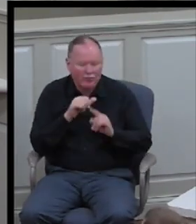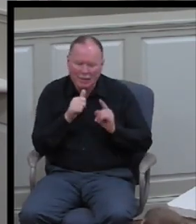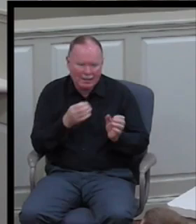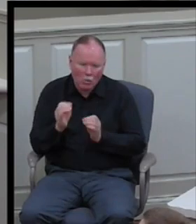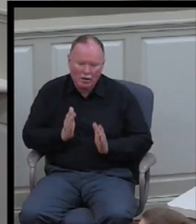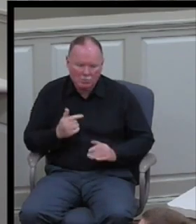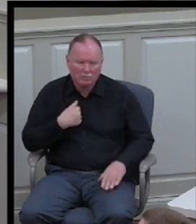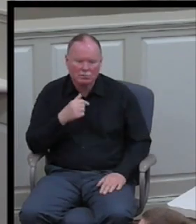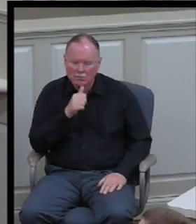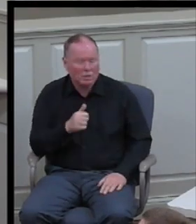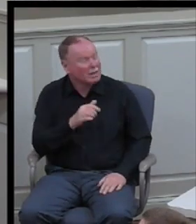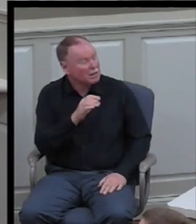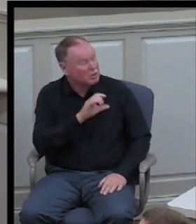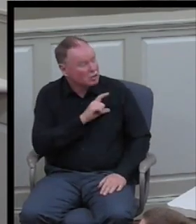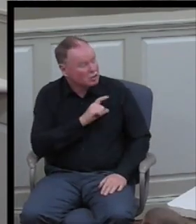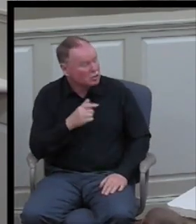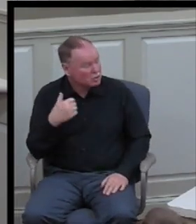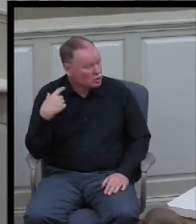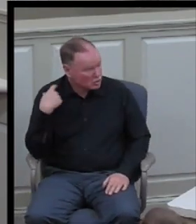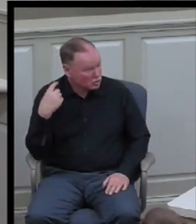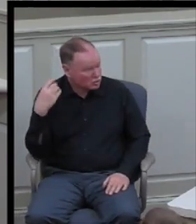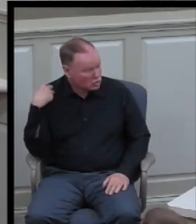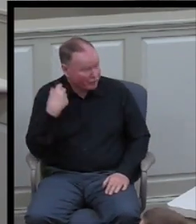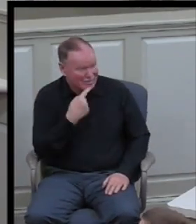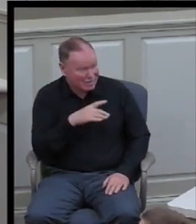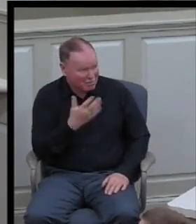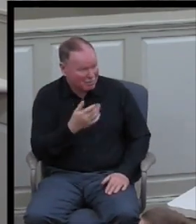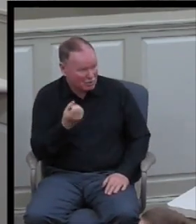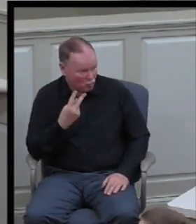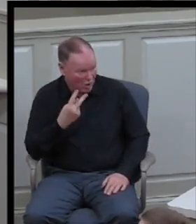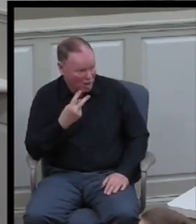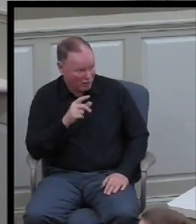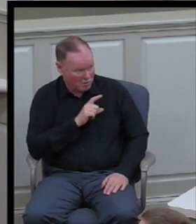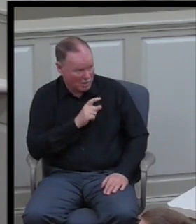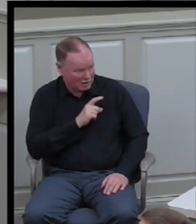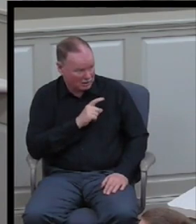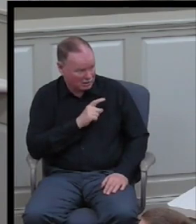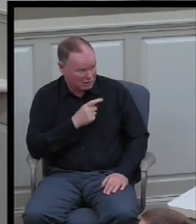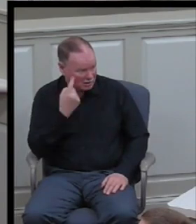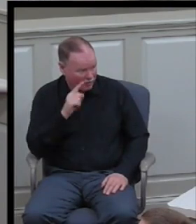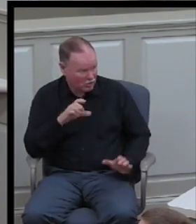it. Chief, I think one time you told me that takes about a dozen officers.